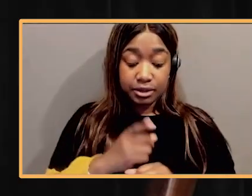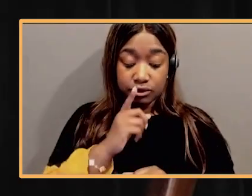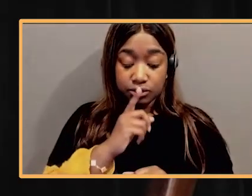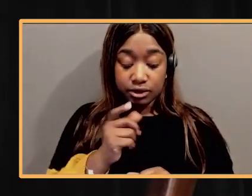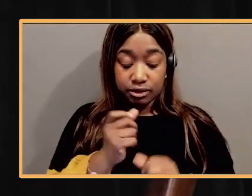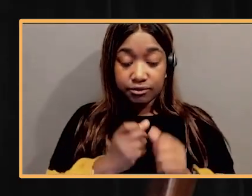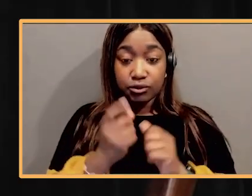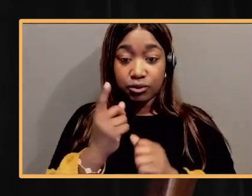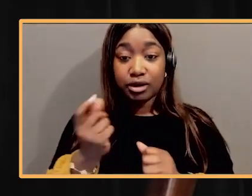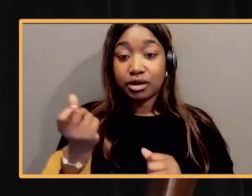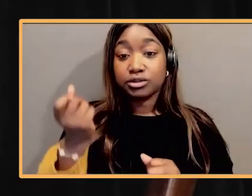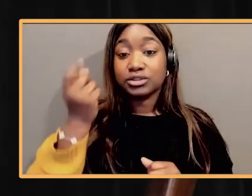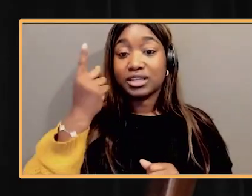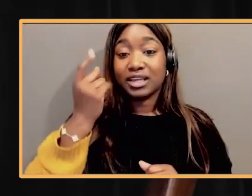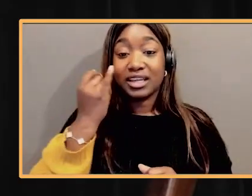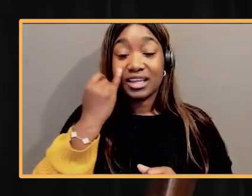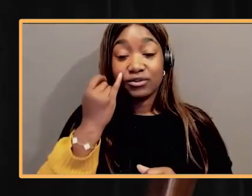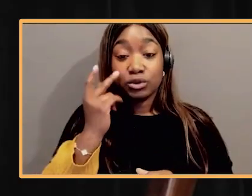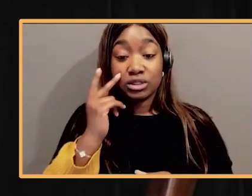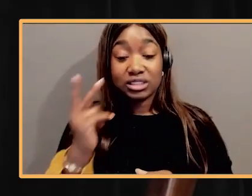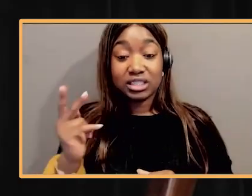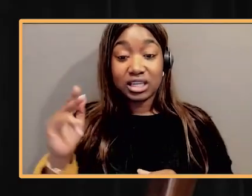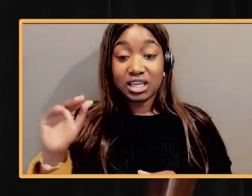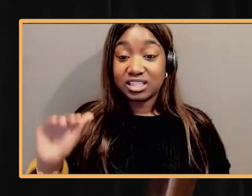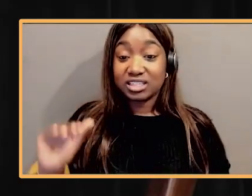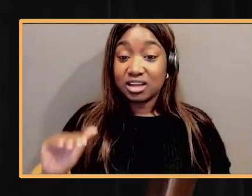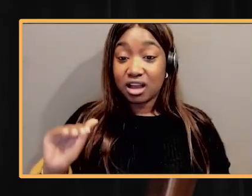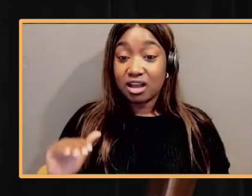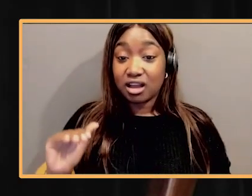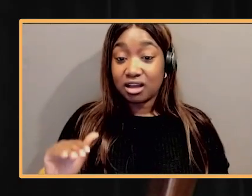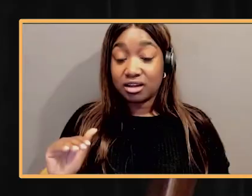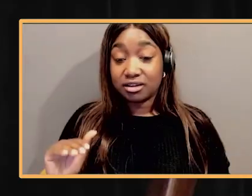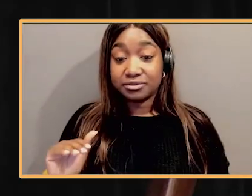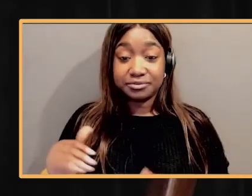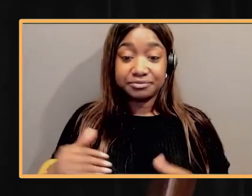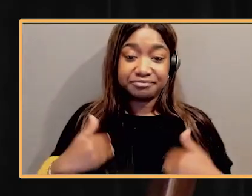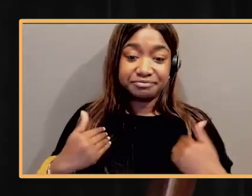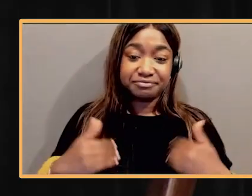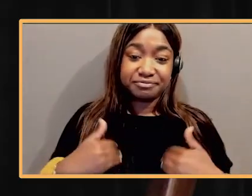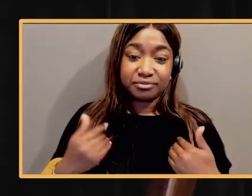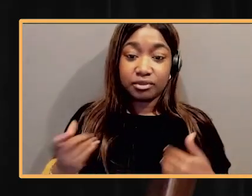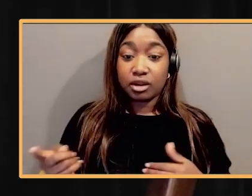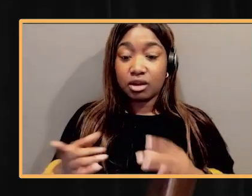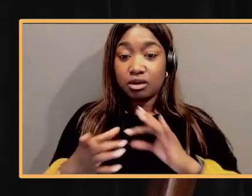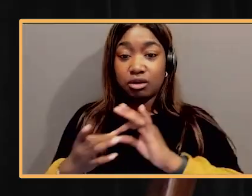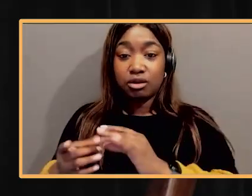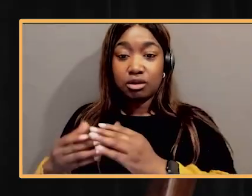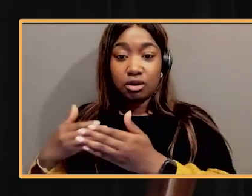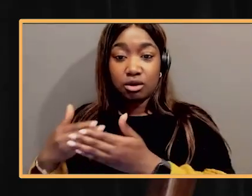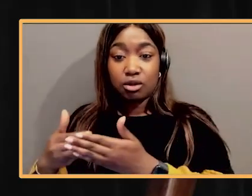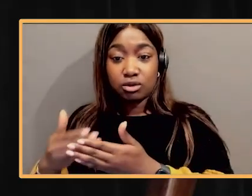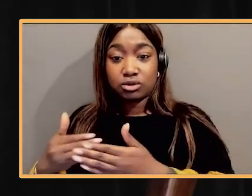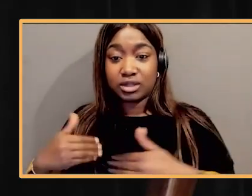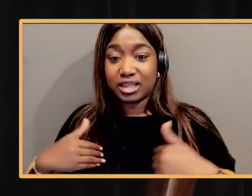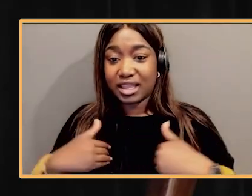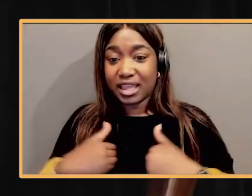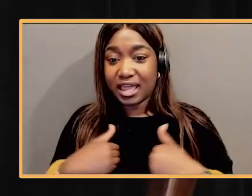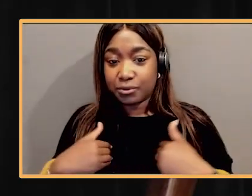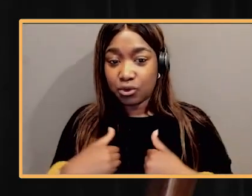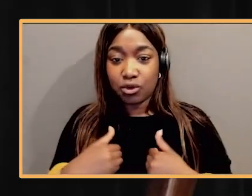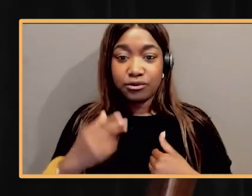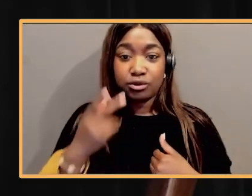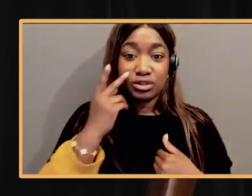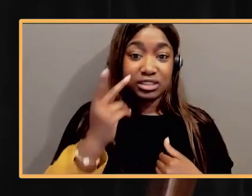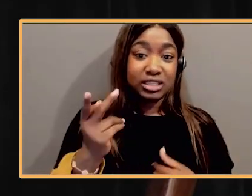see a young child around an animal, or you see a young child around even like trees and nature, which again, the